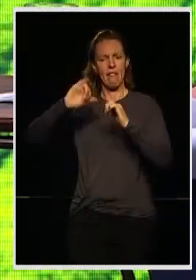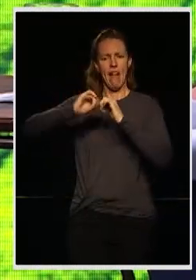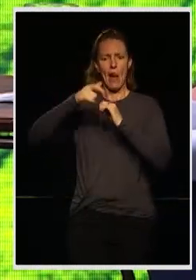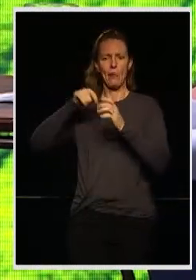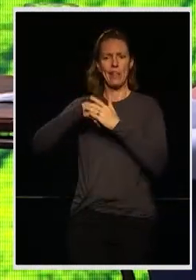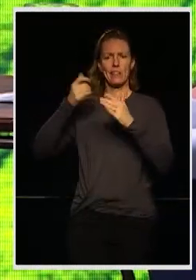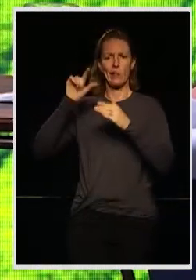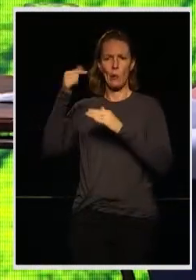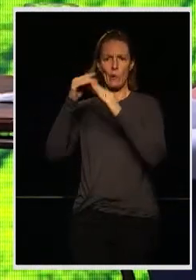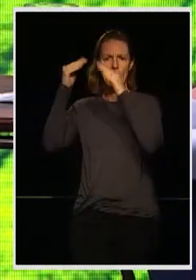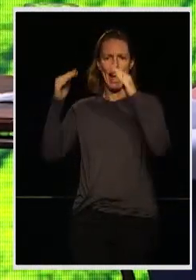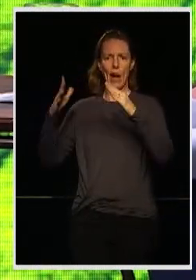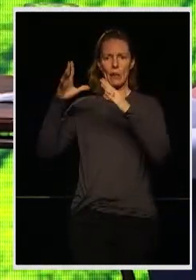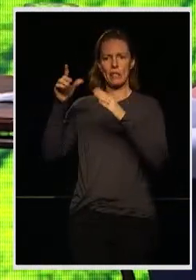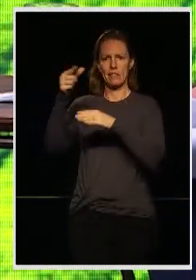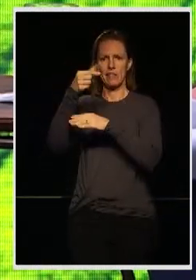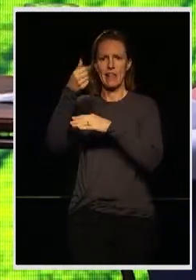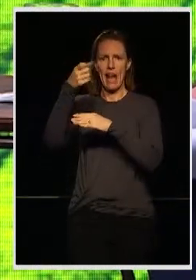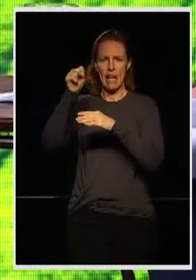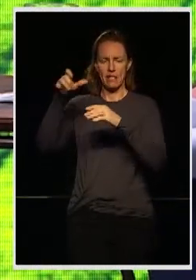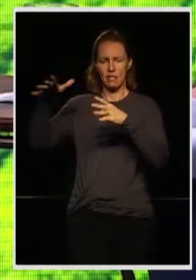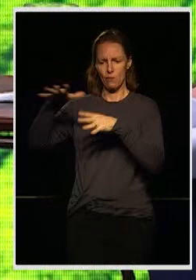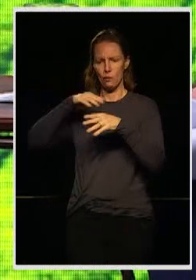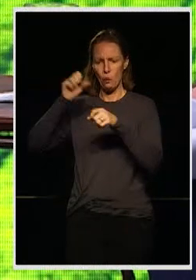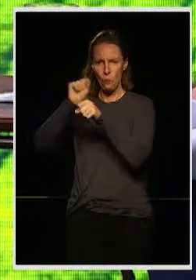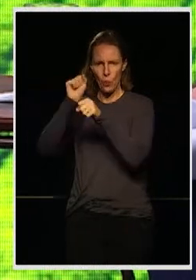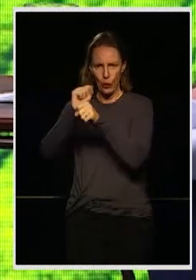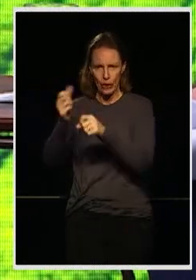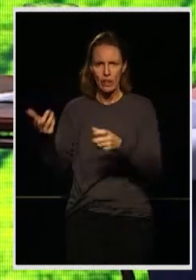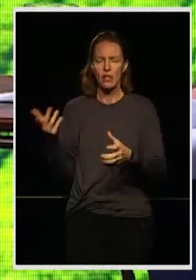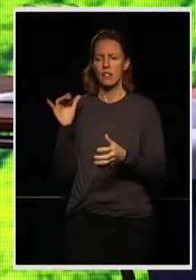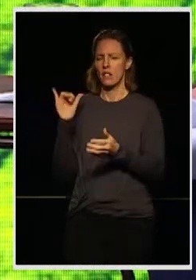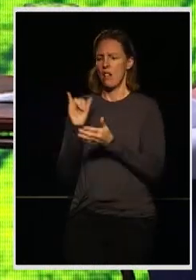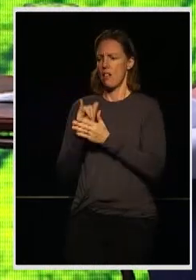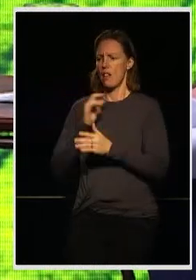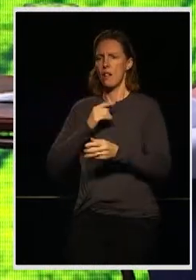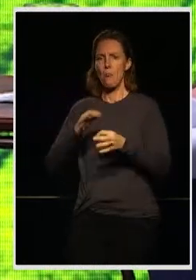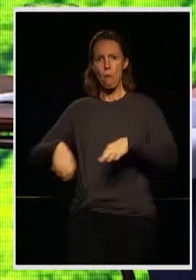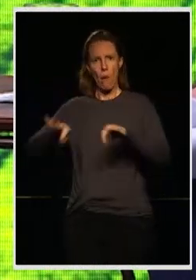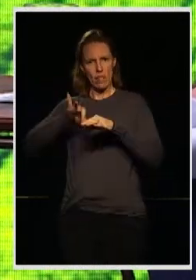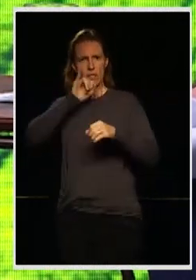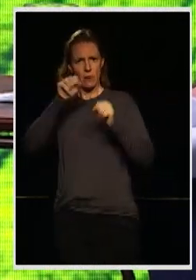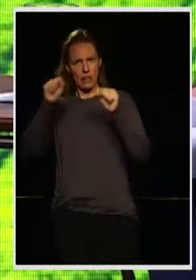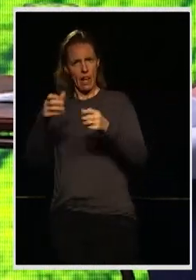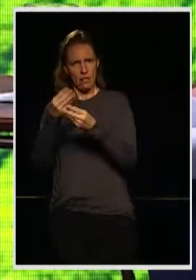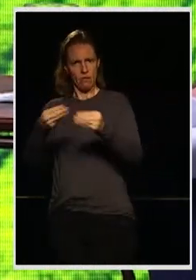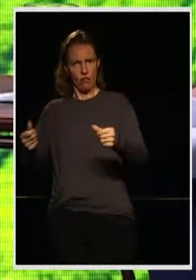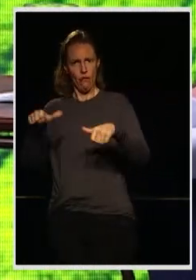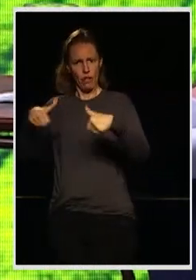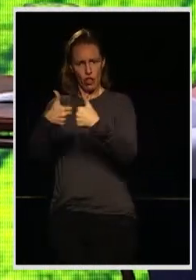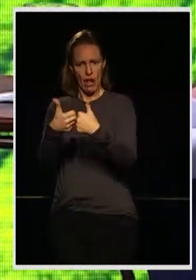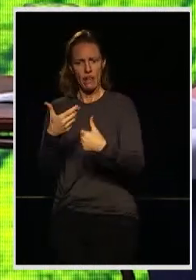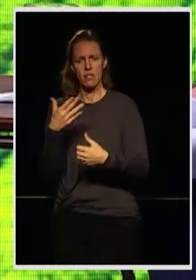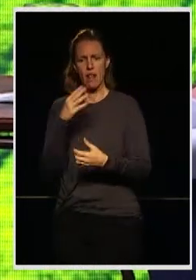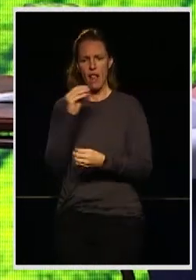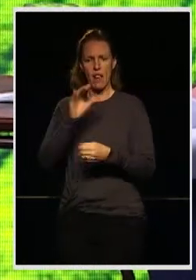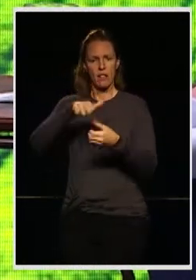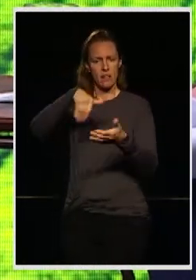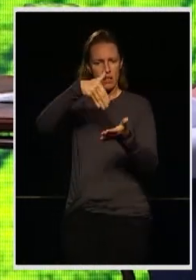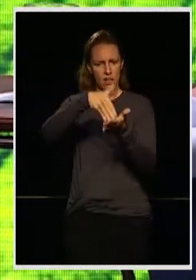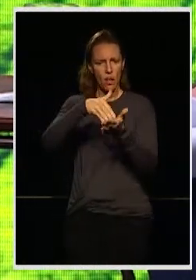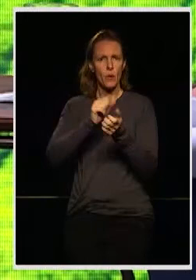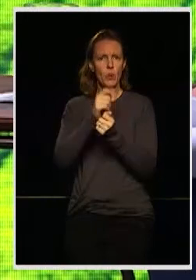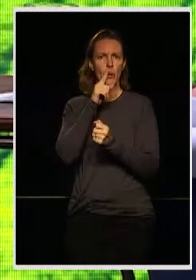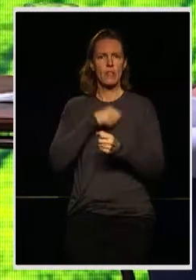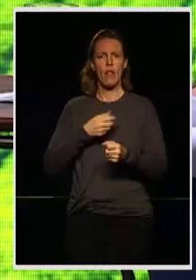operate. And then I think the most important point for today's conversation is that we can solve the challenge. And central to the challenge is